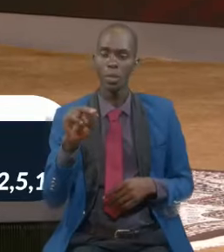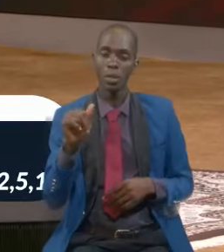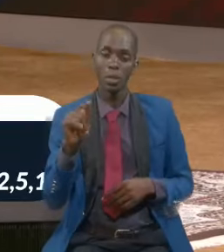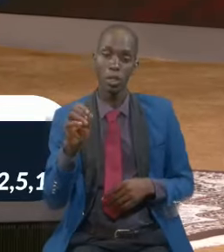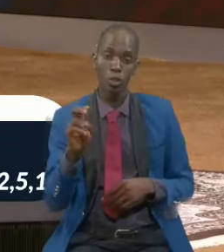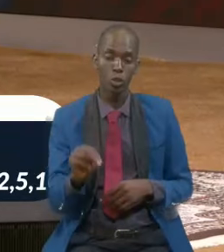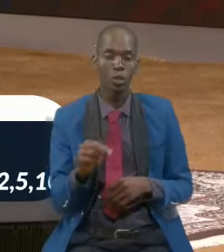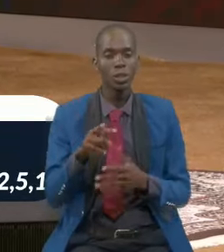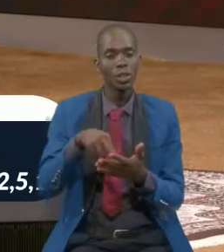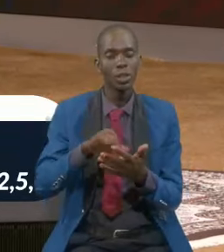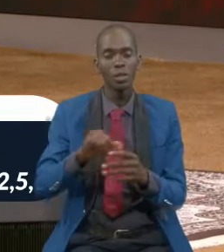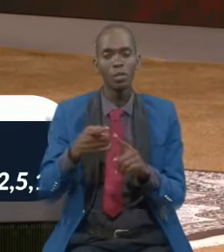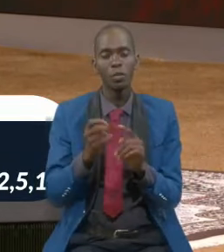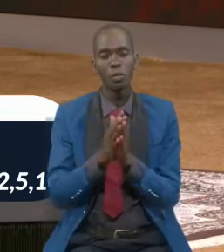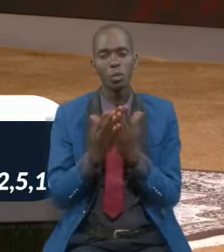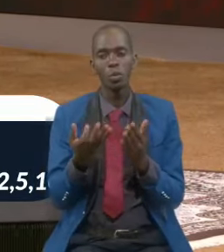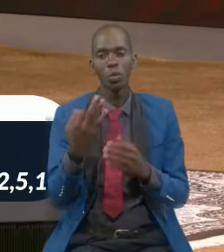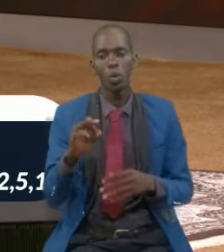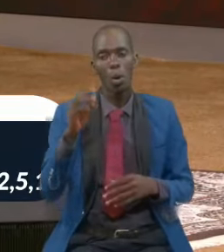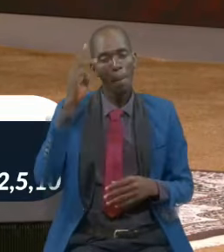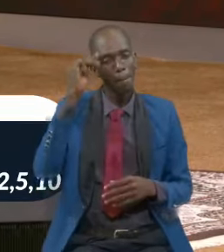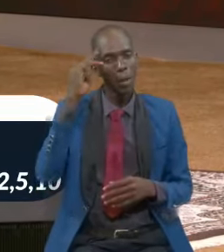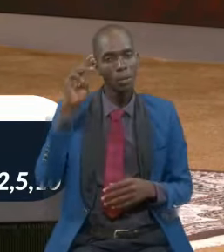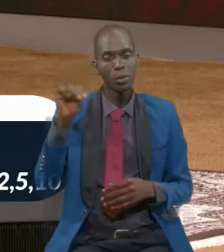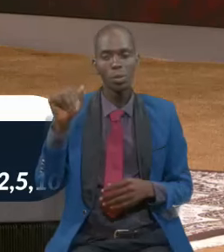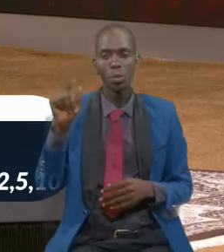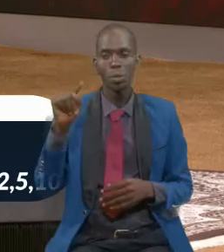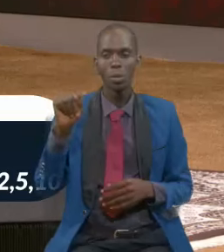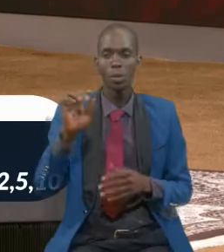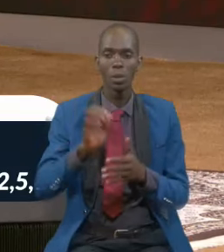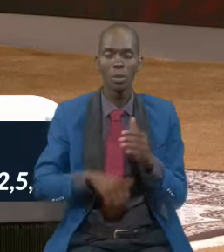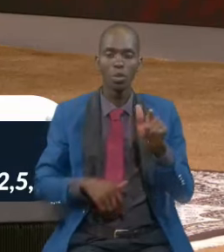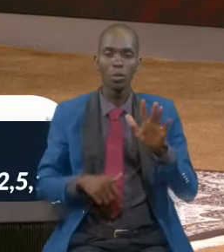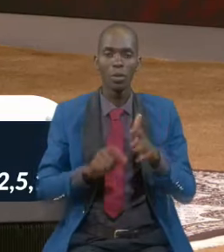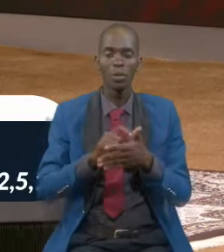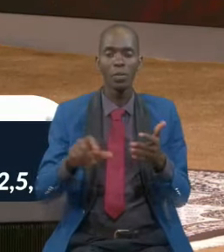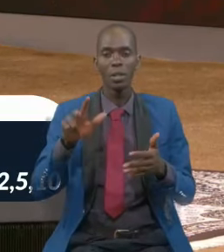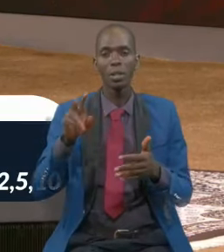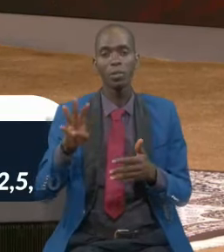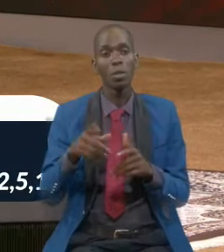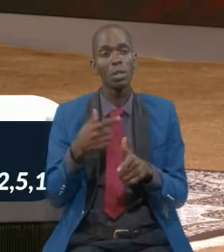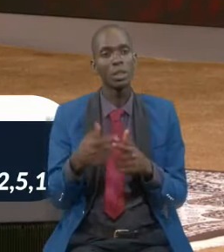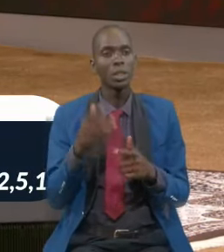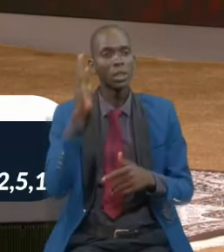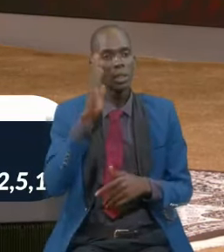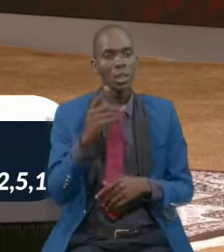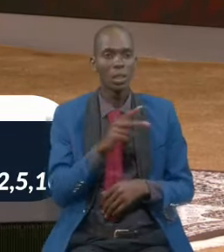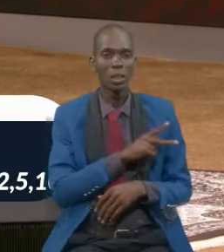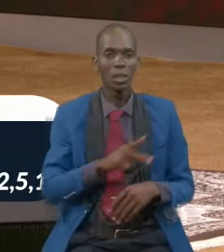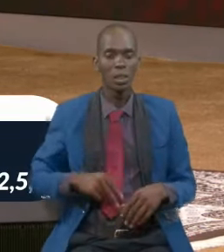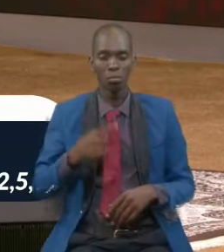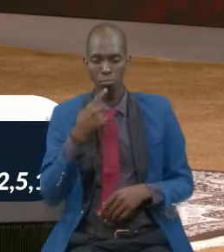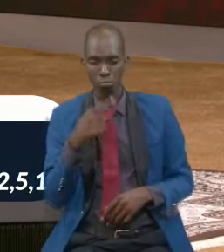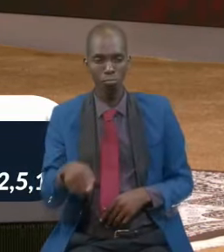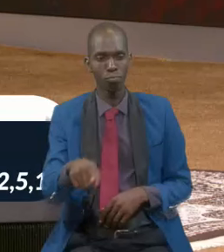Matthew chapter 25 verse 34, then shall the king say to them on